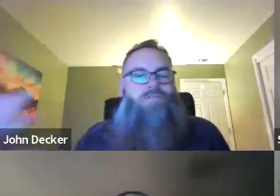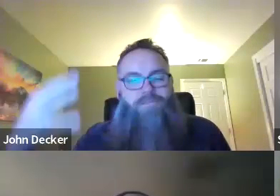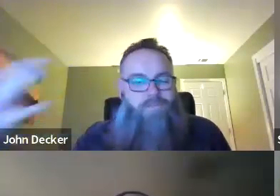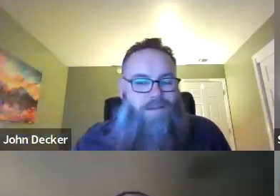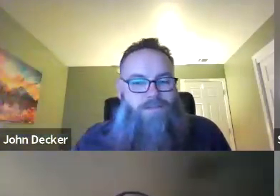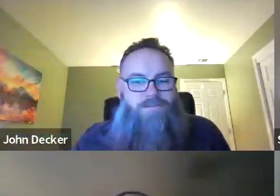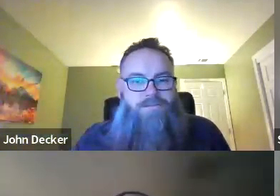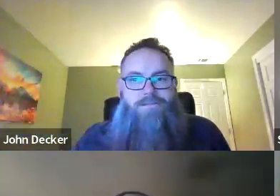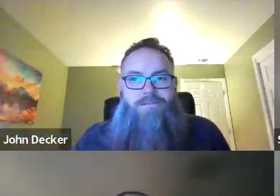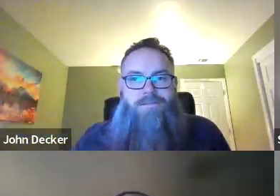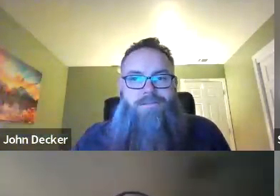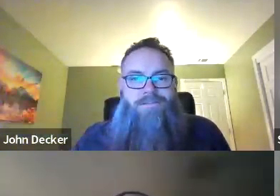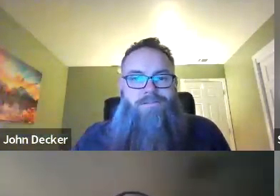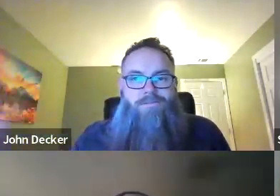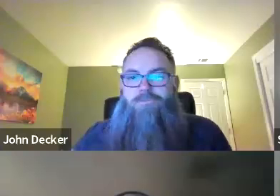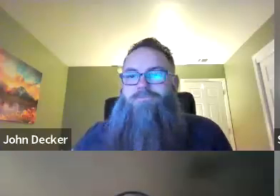more service providers,